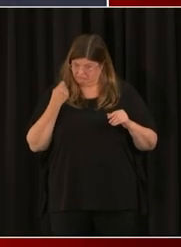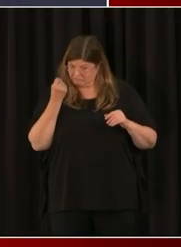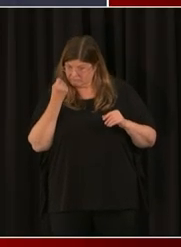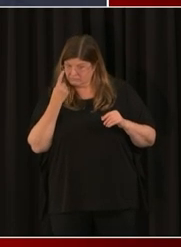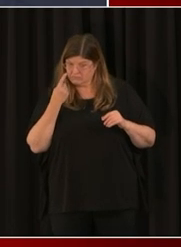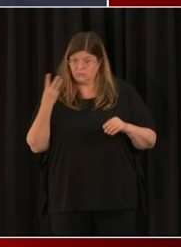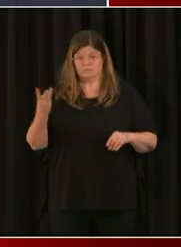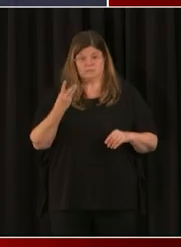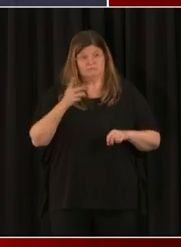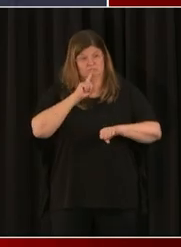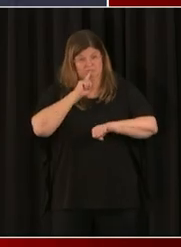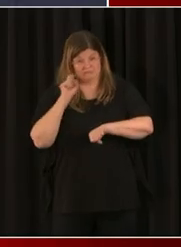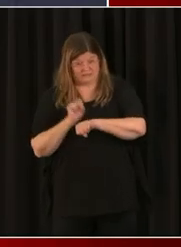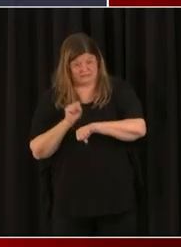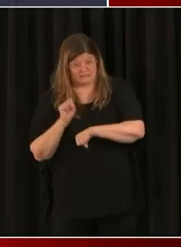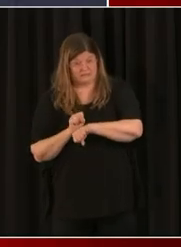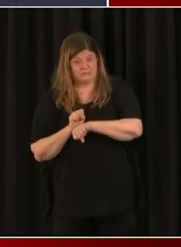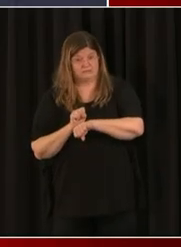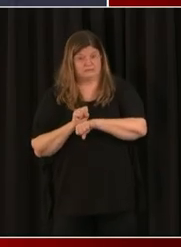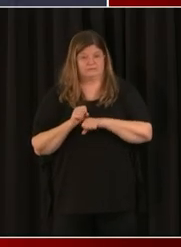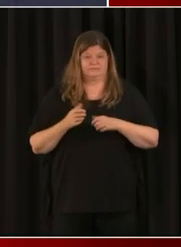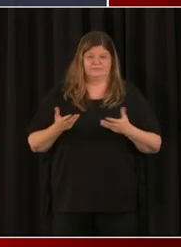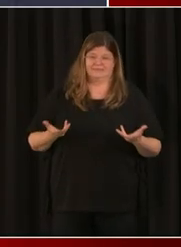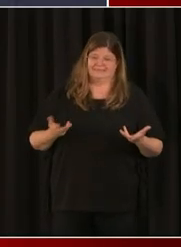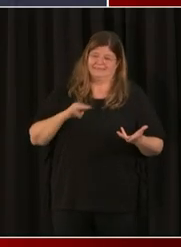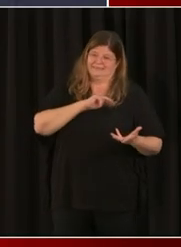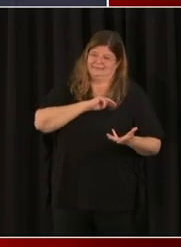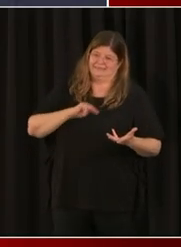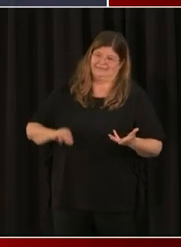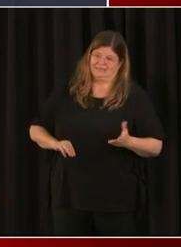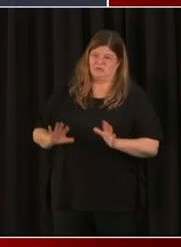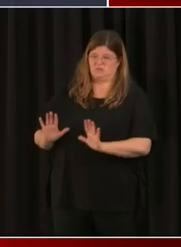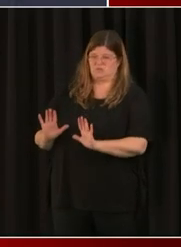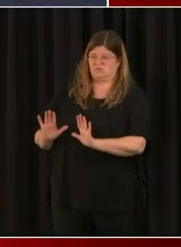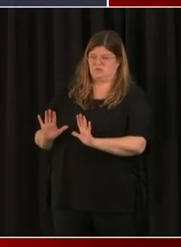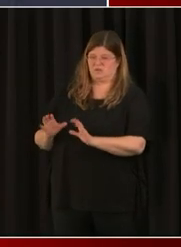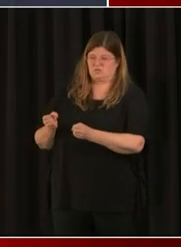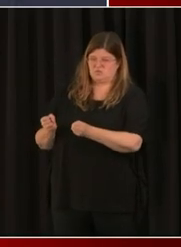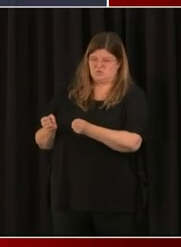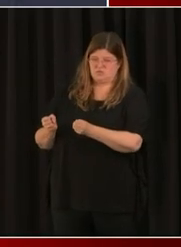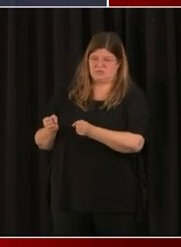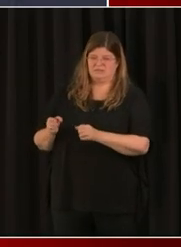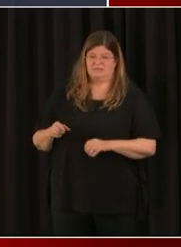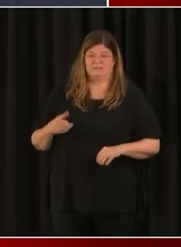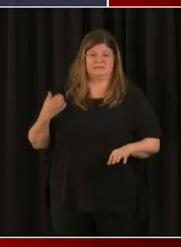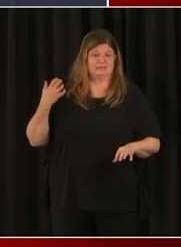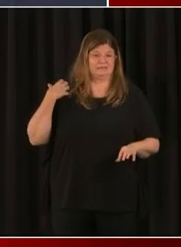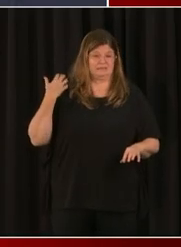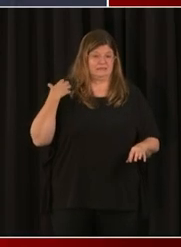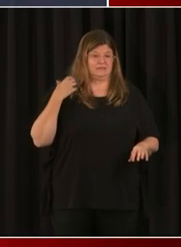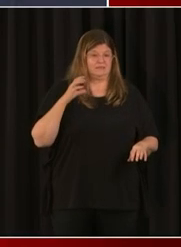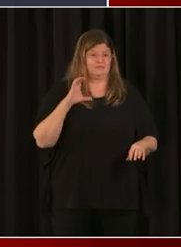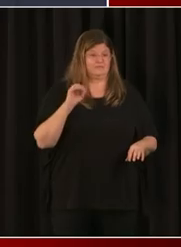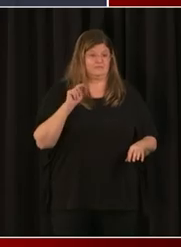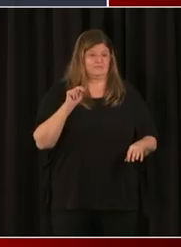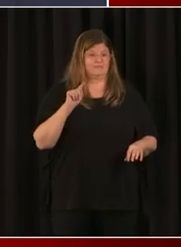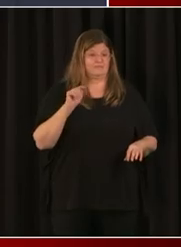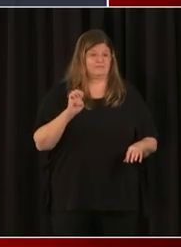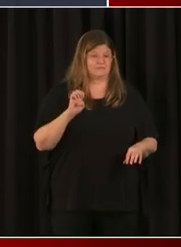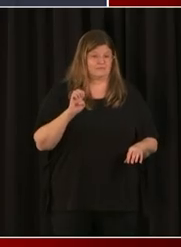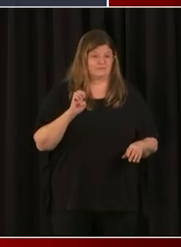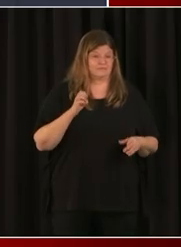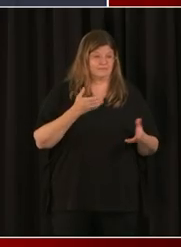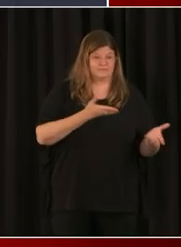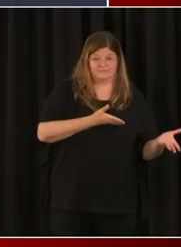you know about where people will be. If we can start, Chief and Director Rodriguez, with talking about